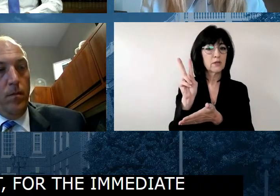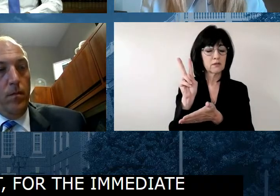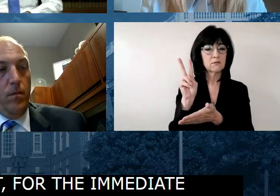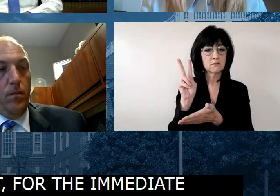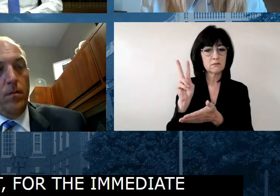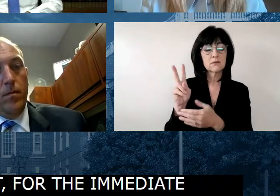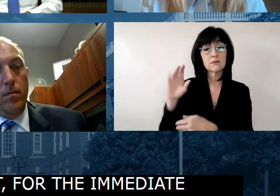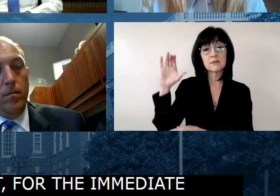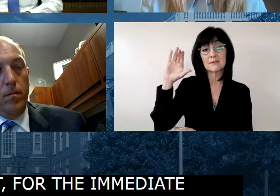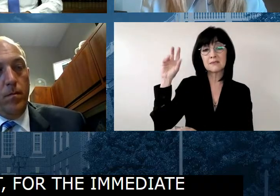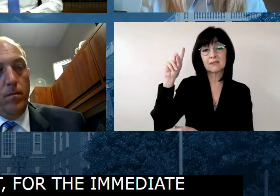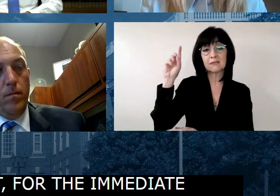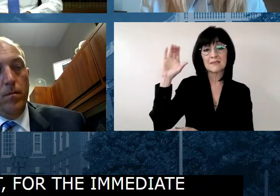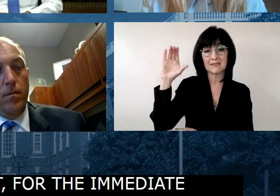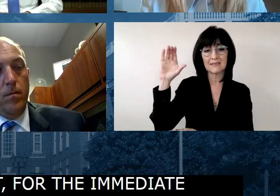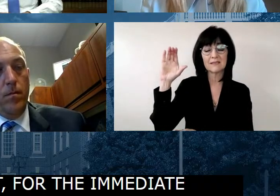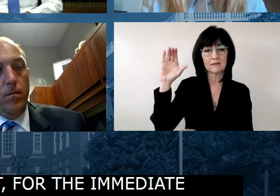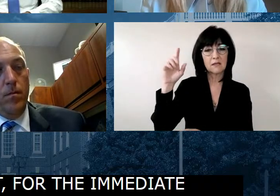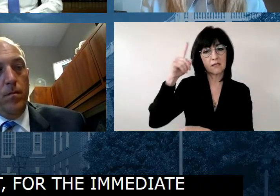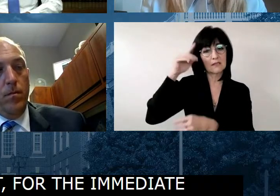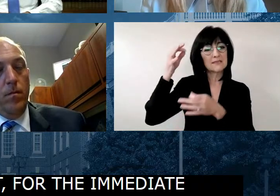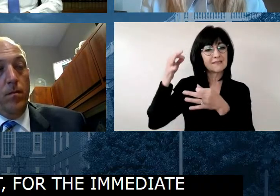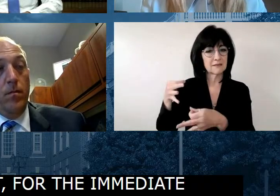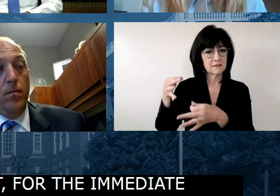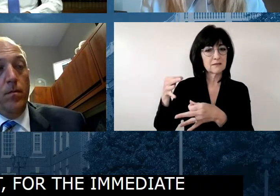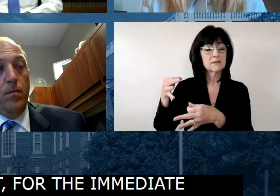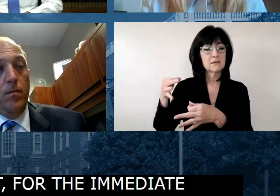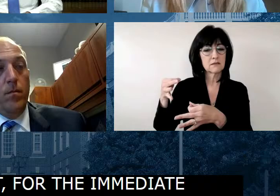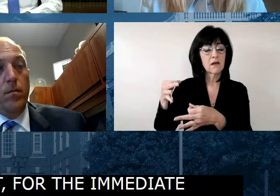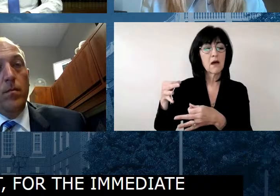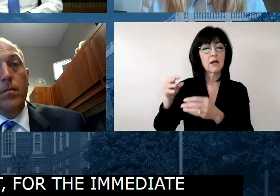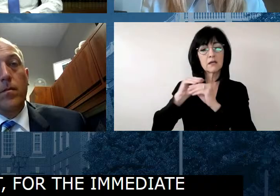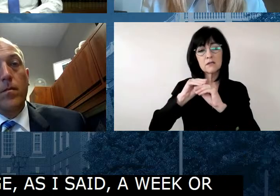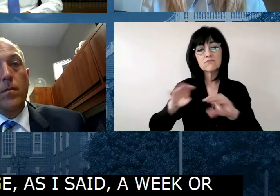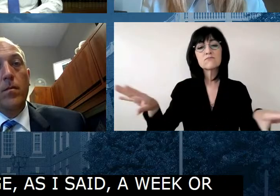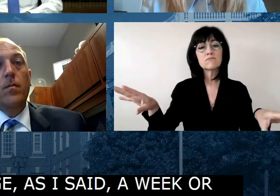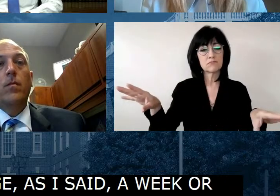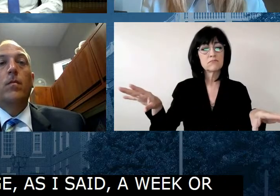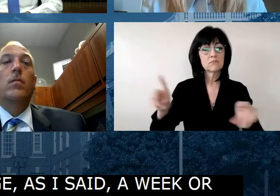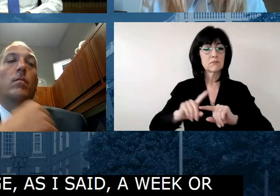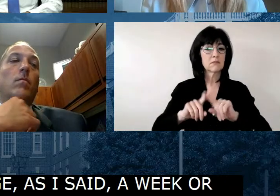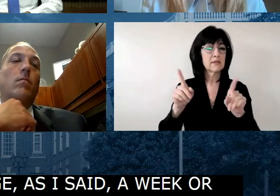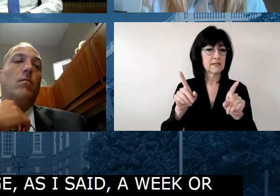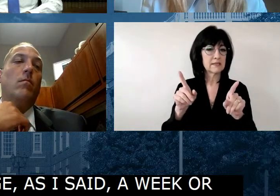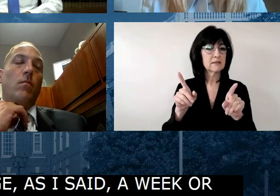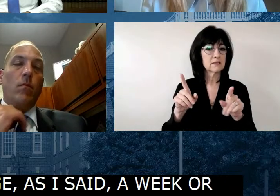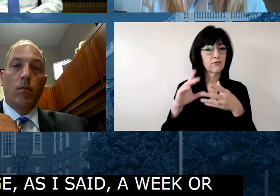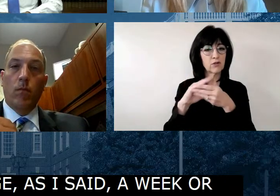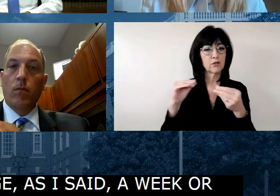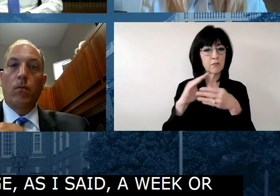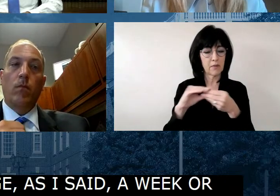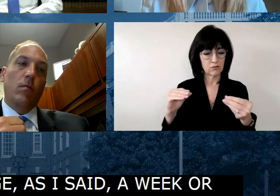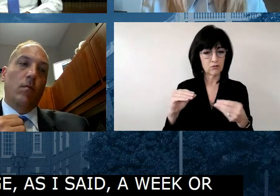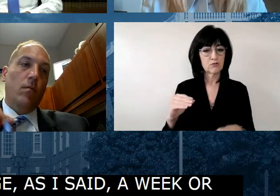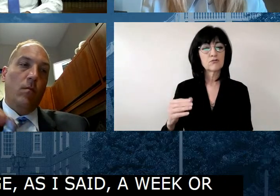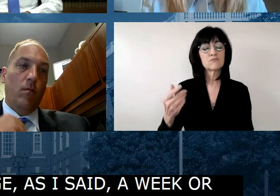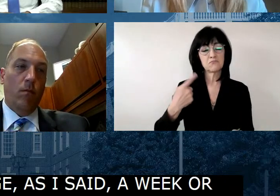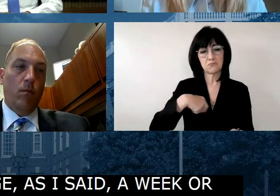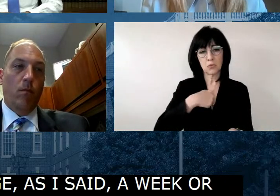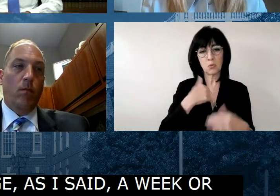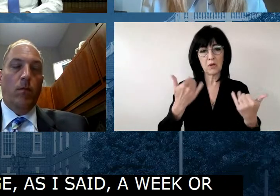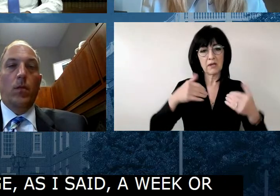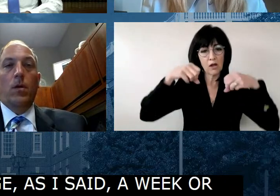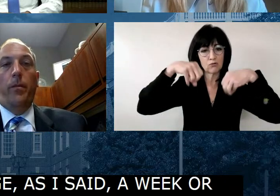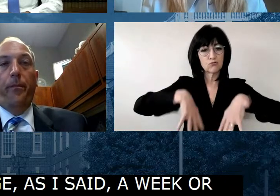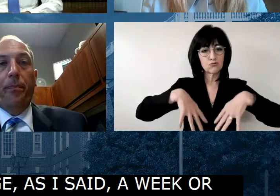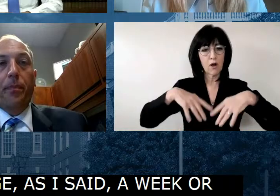advice from the Centers for Disease Control over mask wearing. Of course, we ended our mask mandate and adopted the